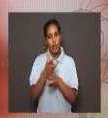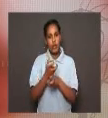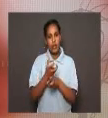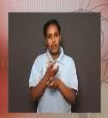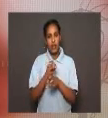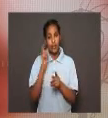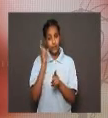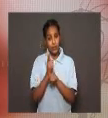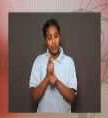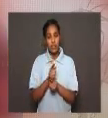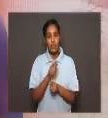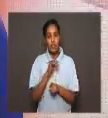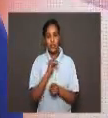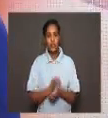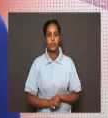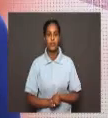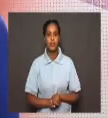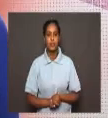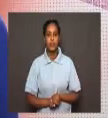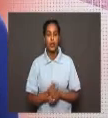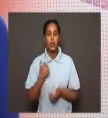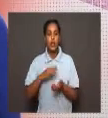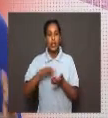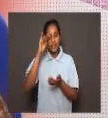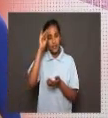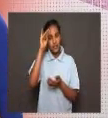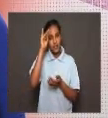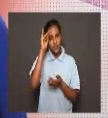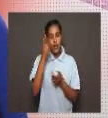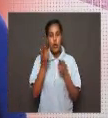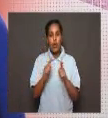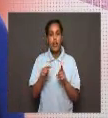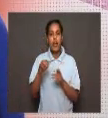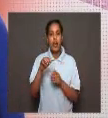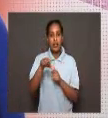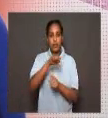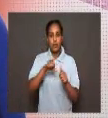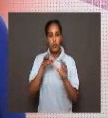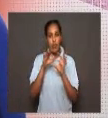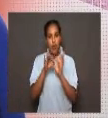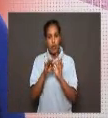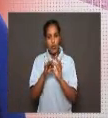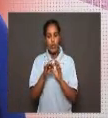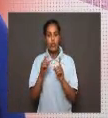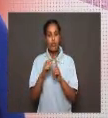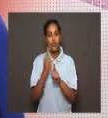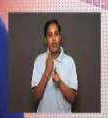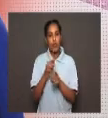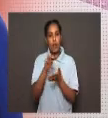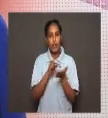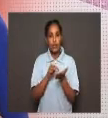it actually is. We learned that when atoms bond to form